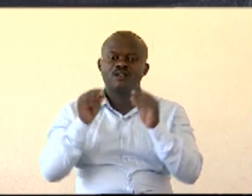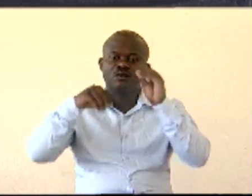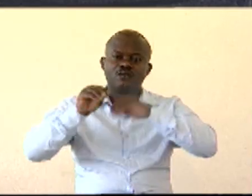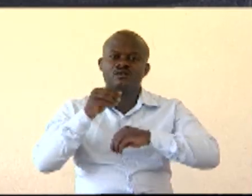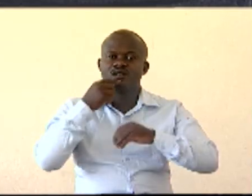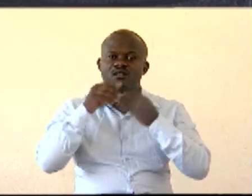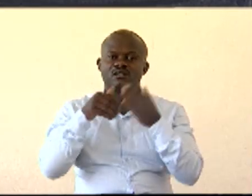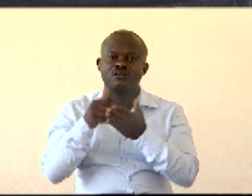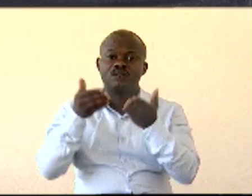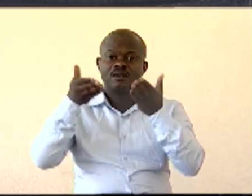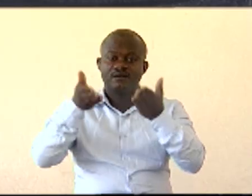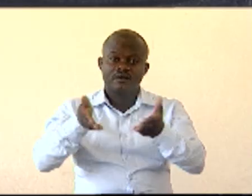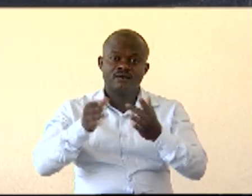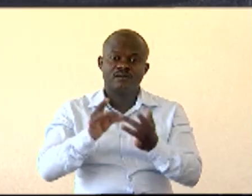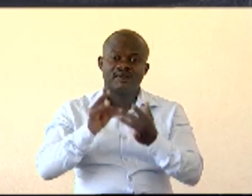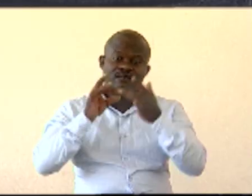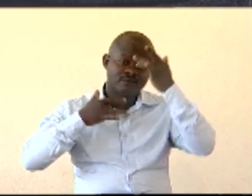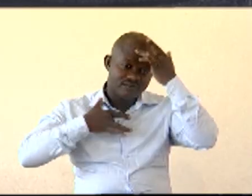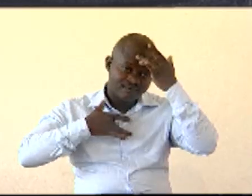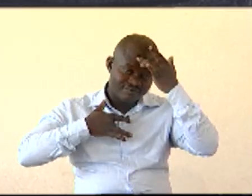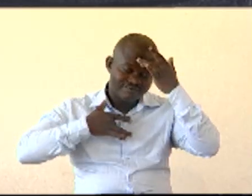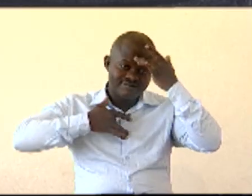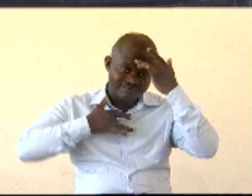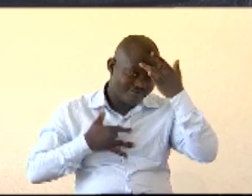to the appearance of a particular disease.